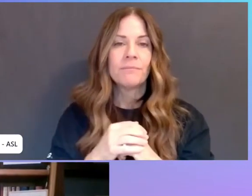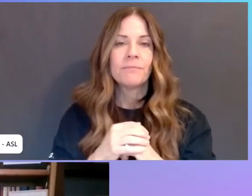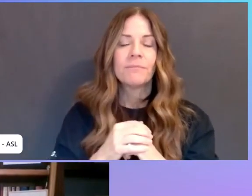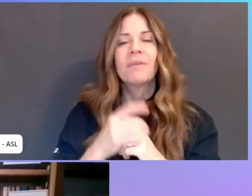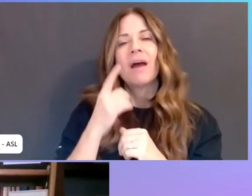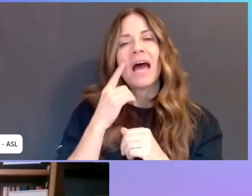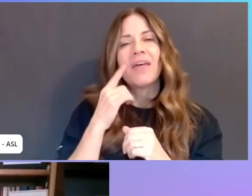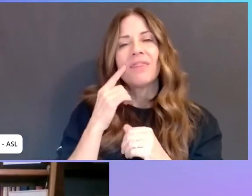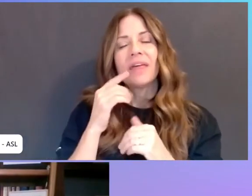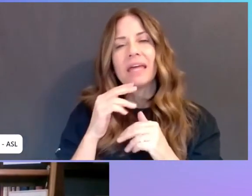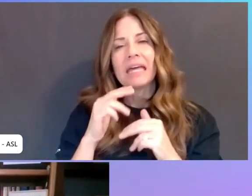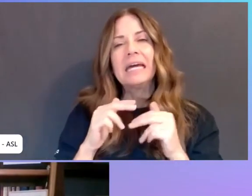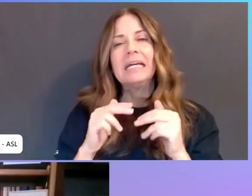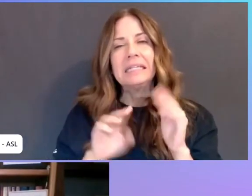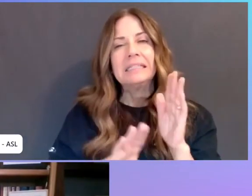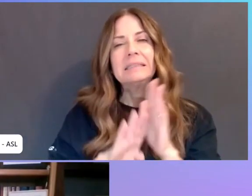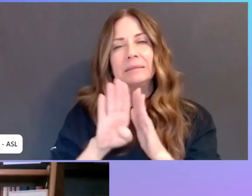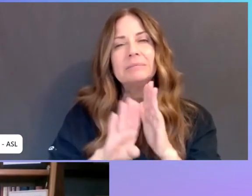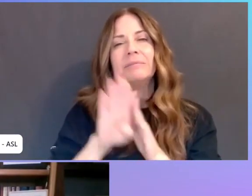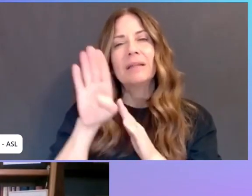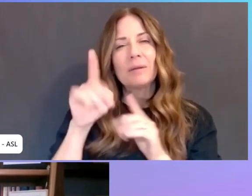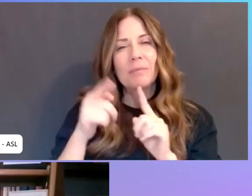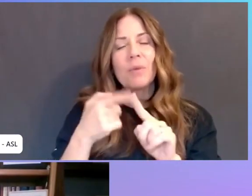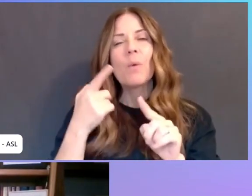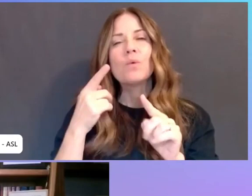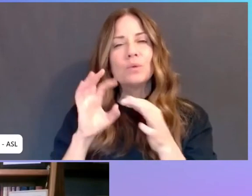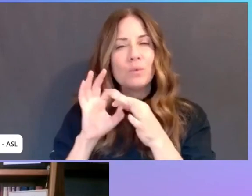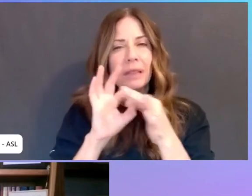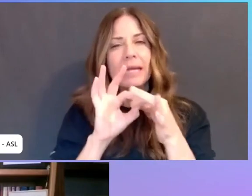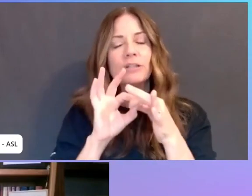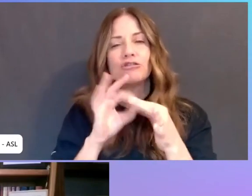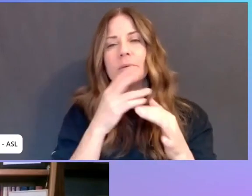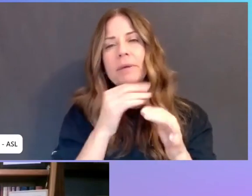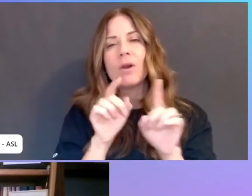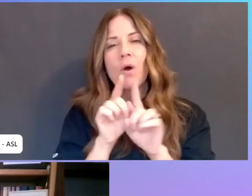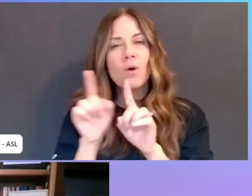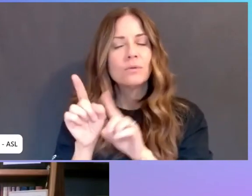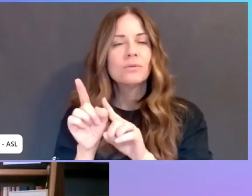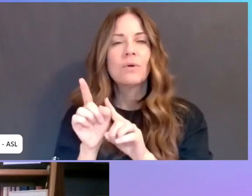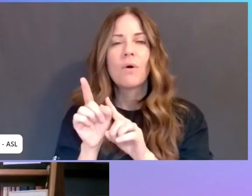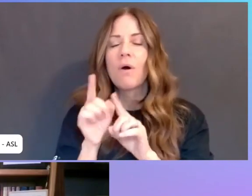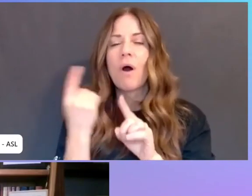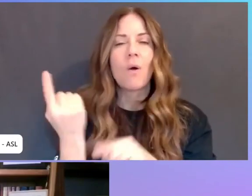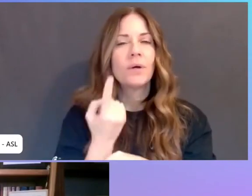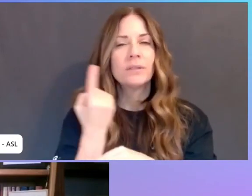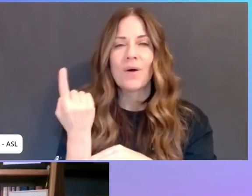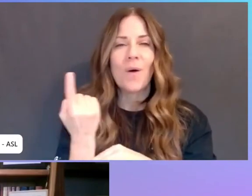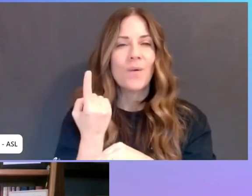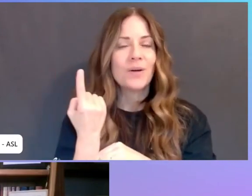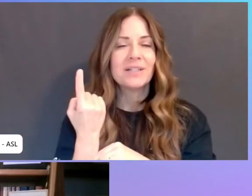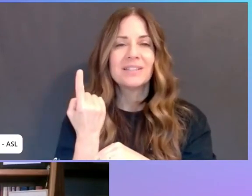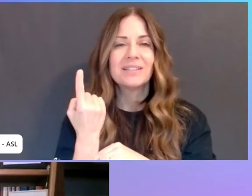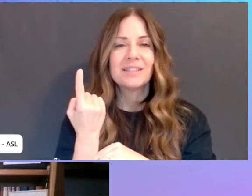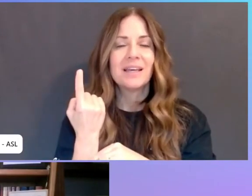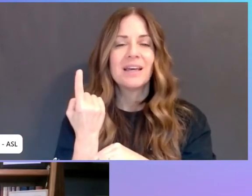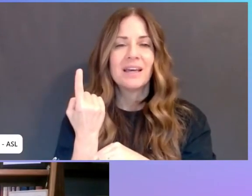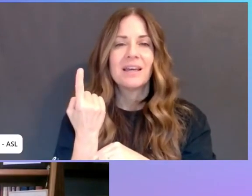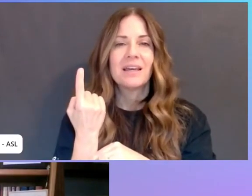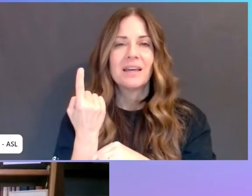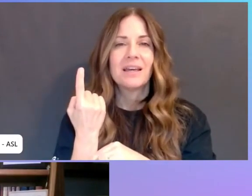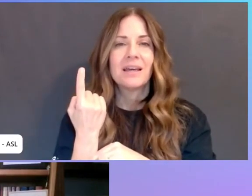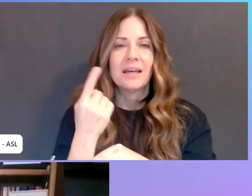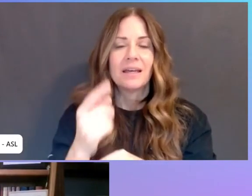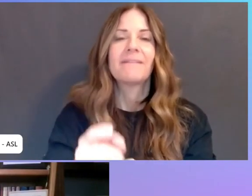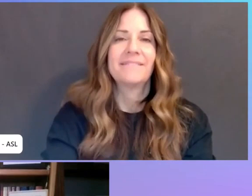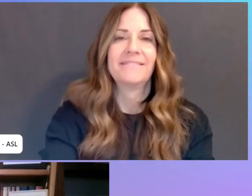I think it's just building those relationships, and there's always going to be a bit